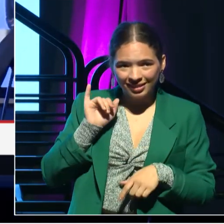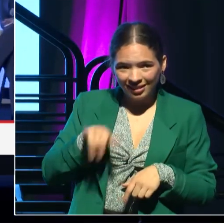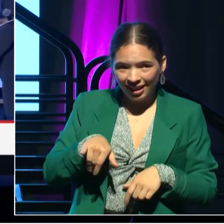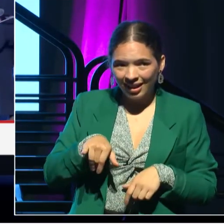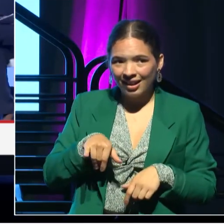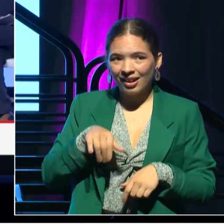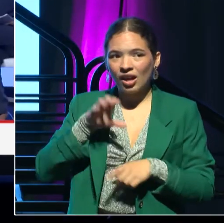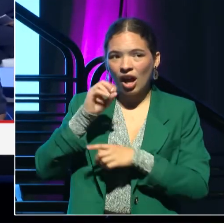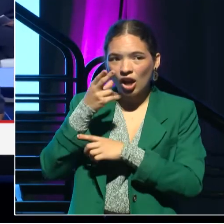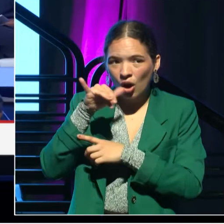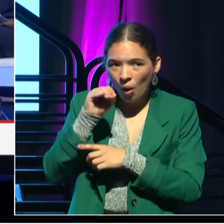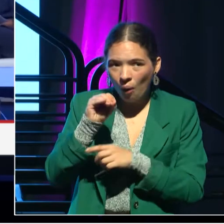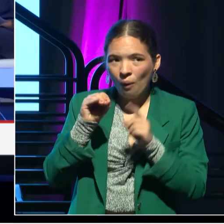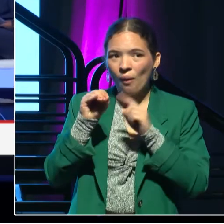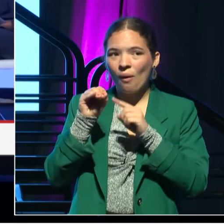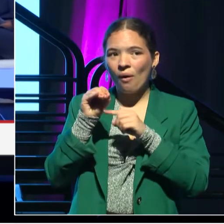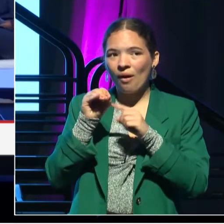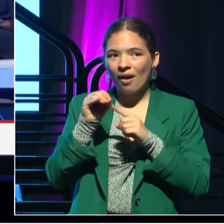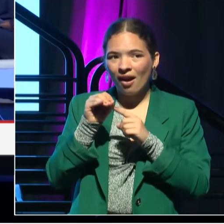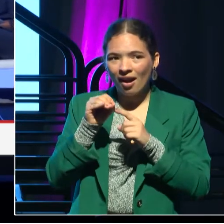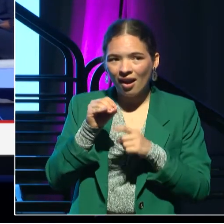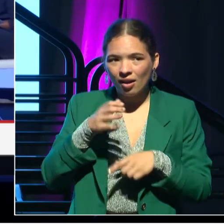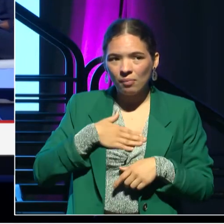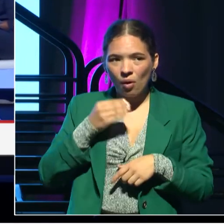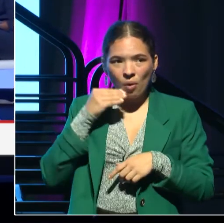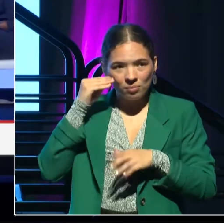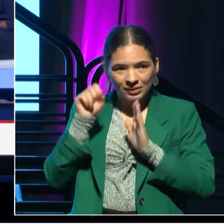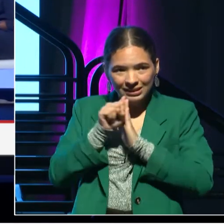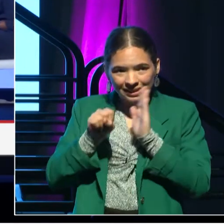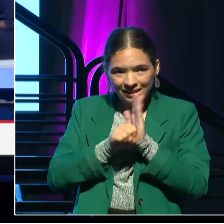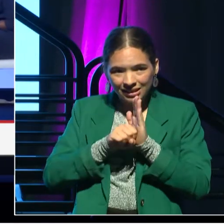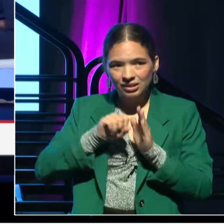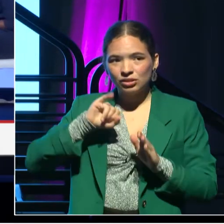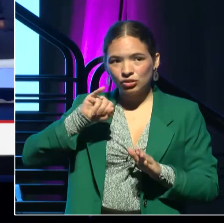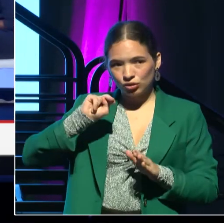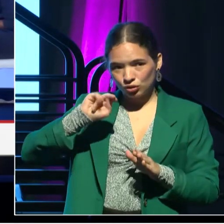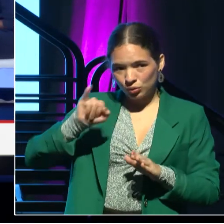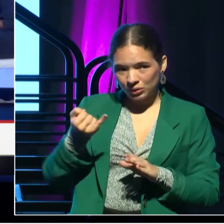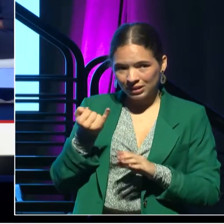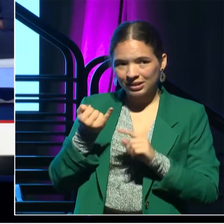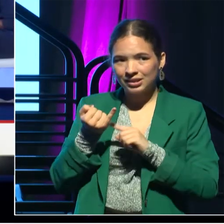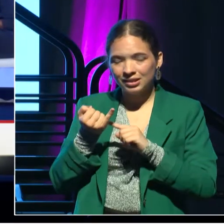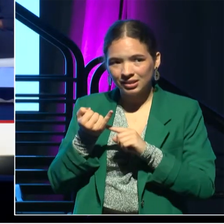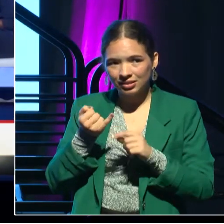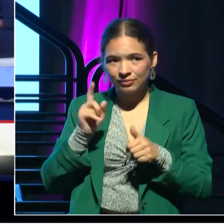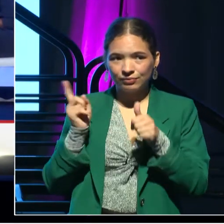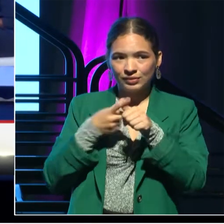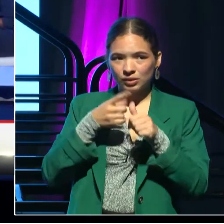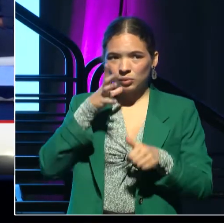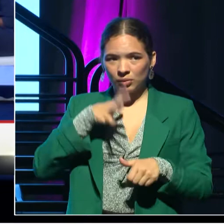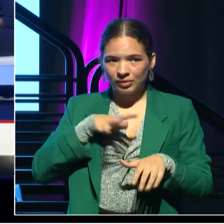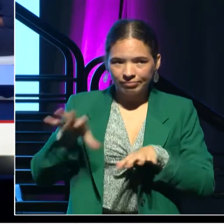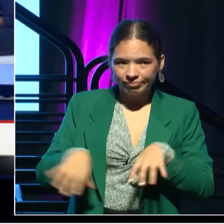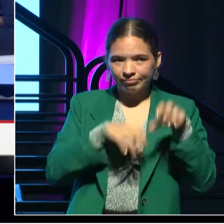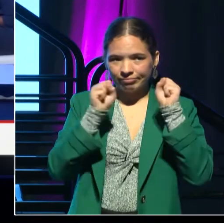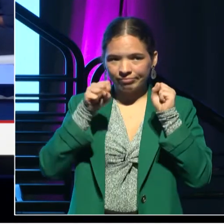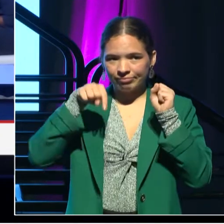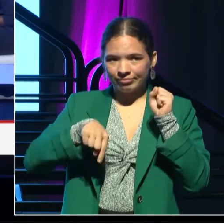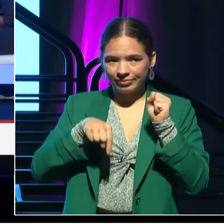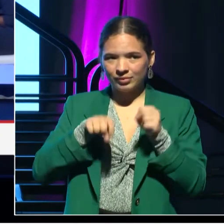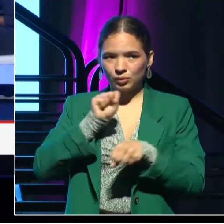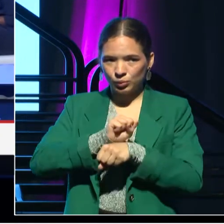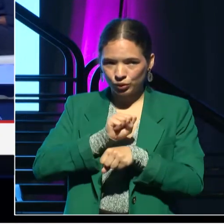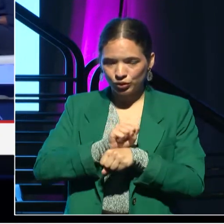My home state of New Jersey, the First Lady has taken this on as one of her initiatives. The work that I'm doing in Massachusetts in partnership with Congresswoman